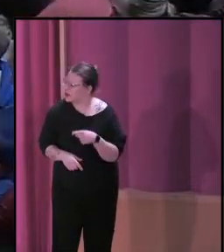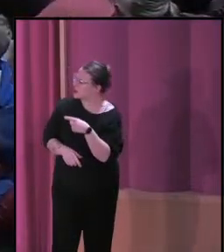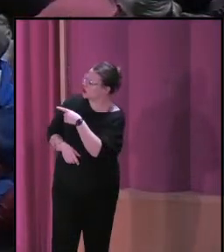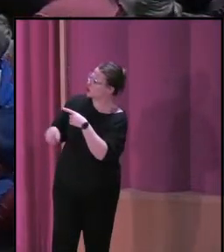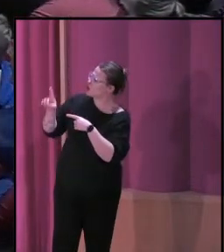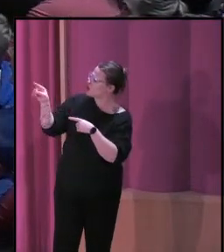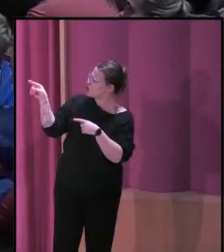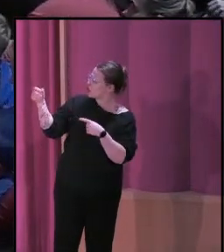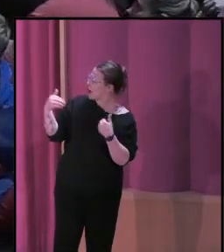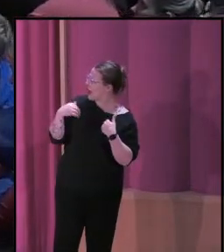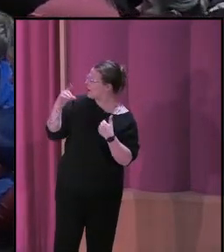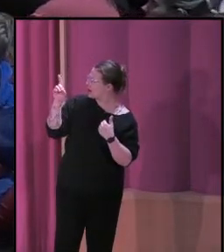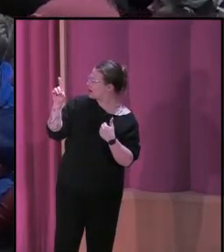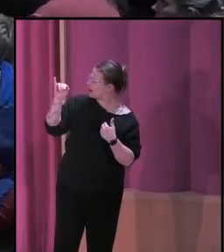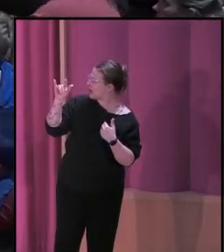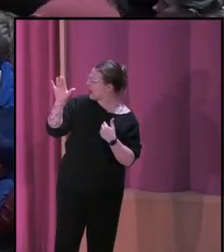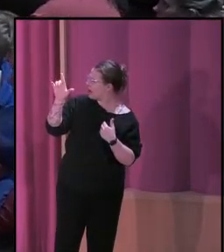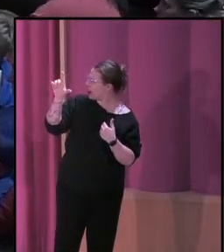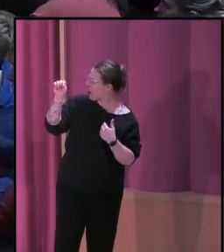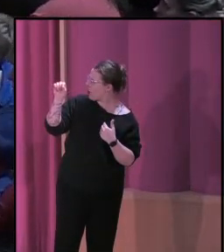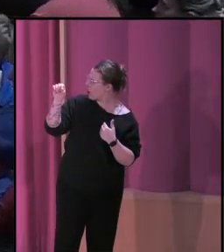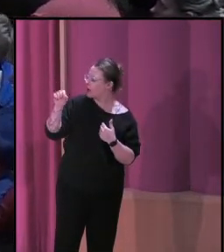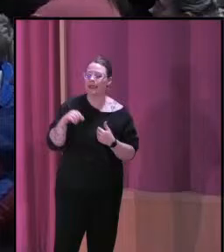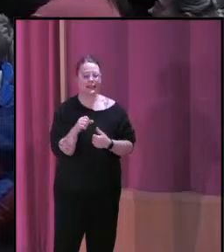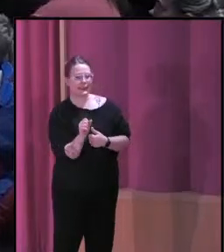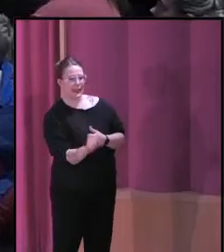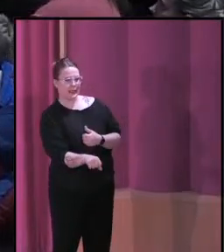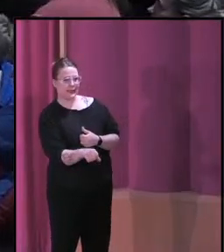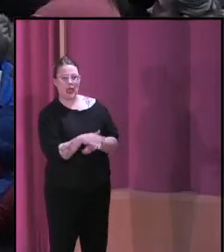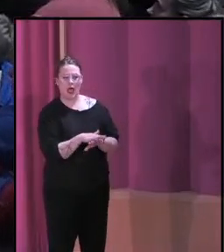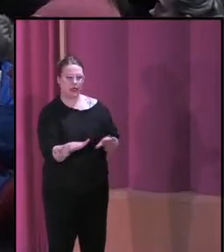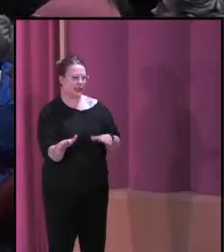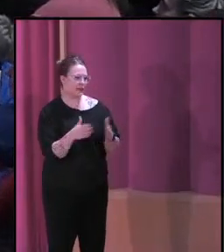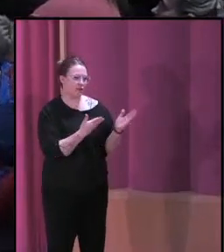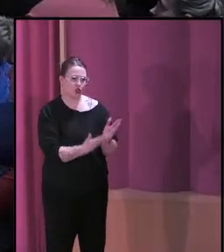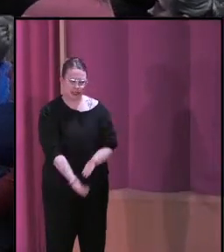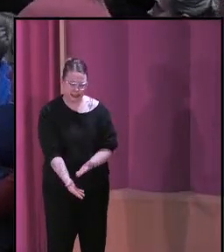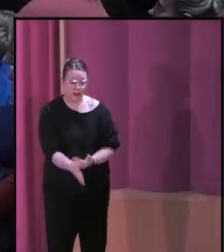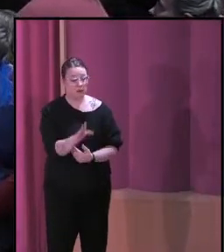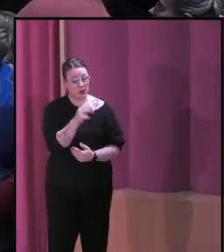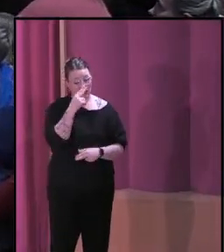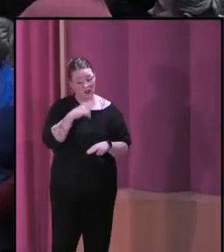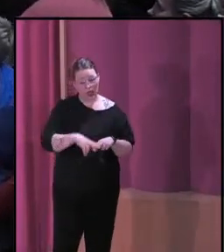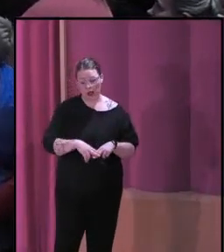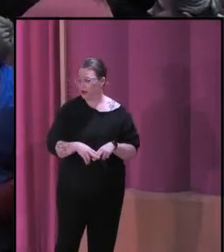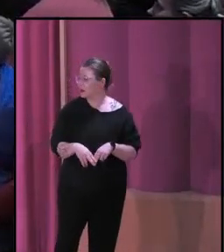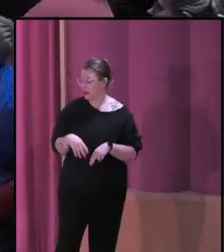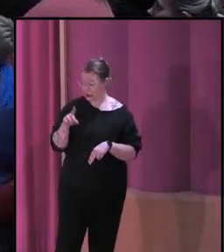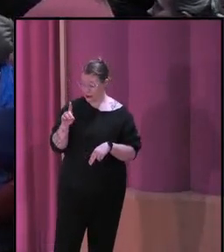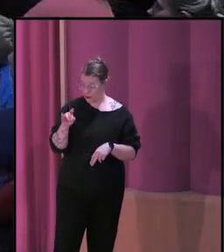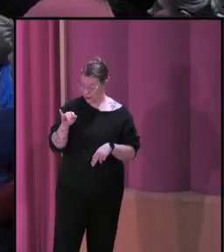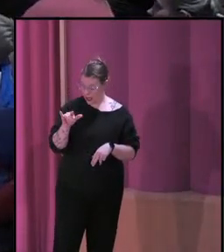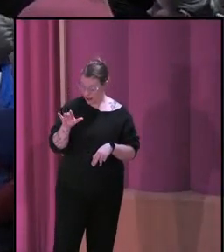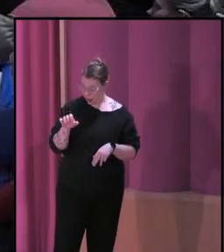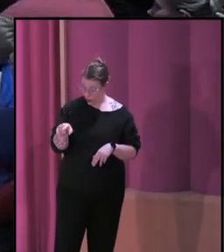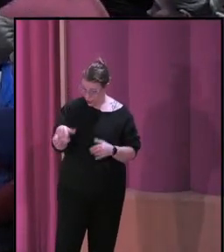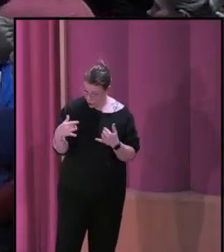Do I have a Diablo? I do own a Diablo. I do not have it with me, but they're very fun toys. Are you a Diablo player?